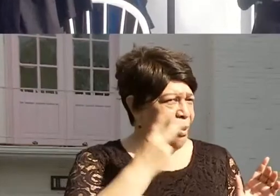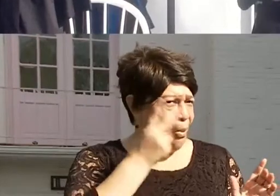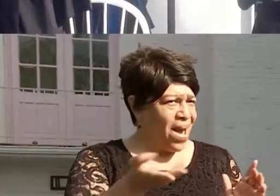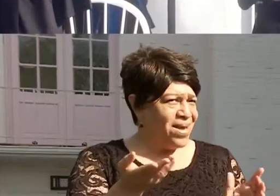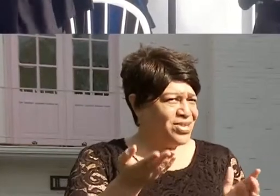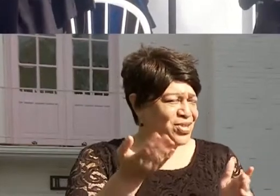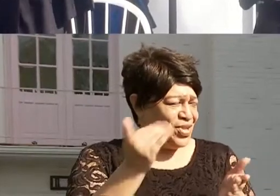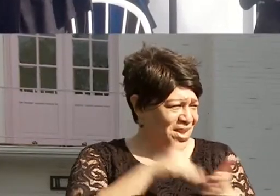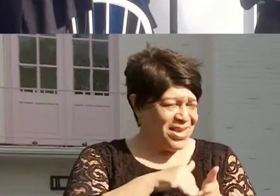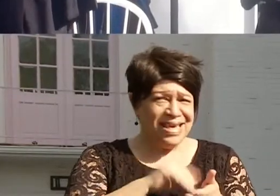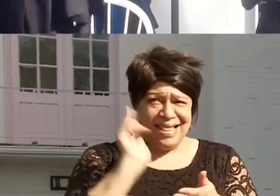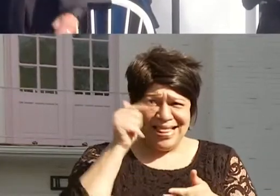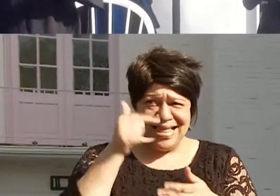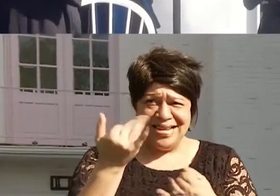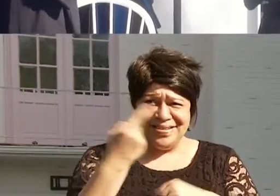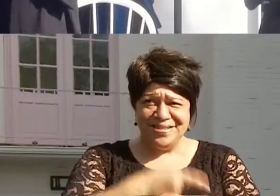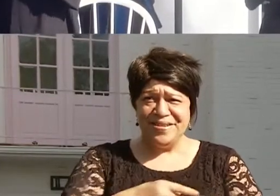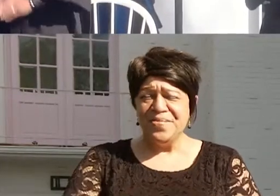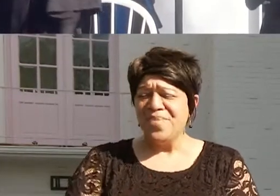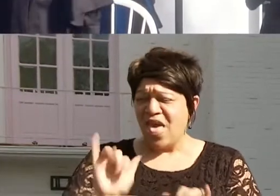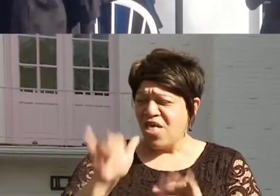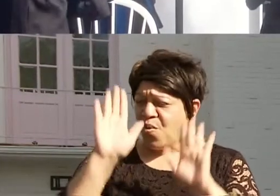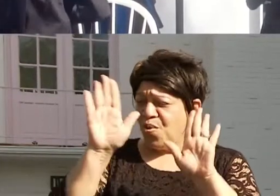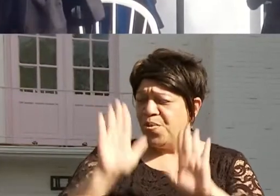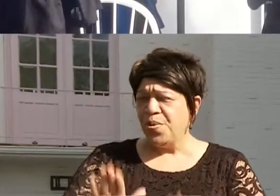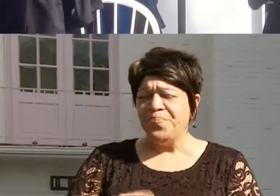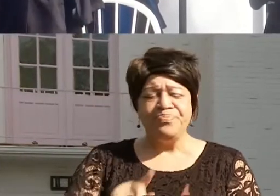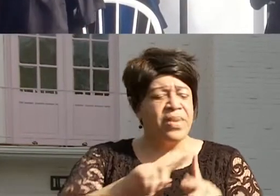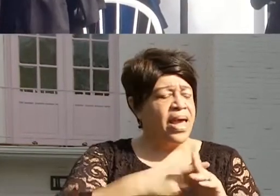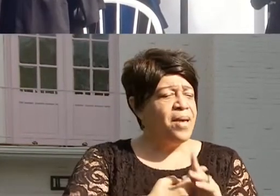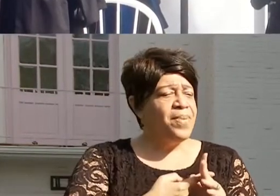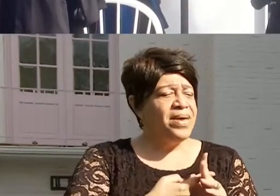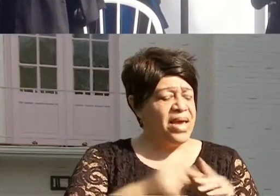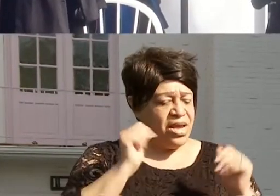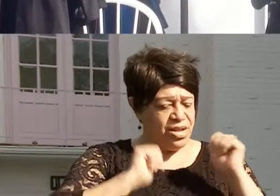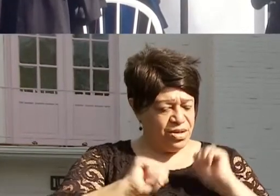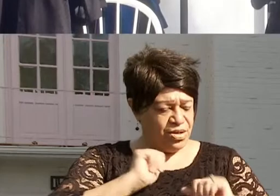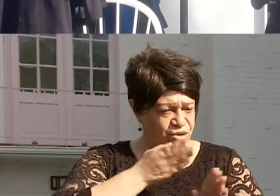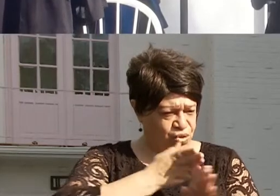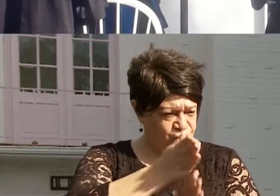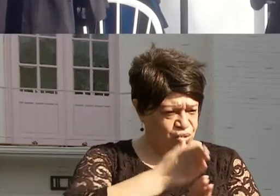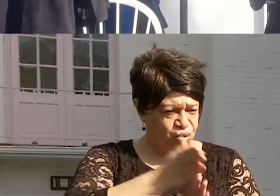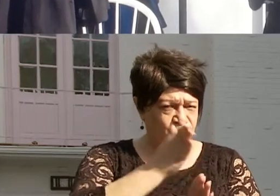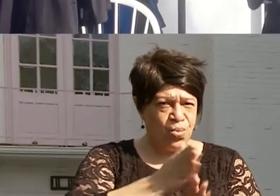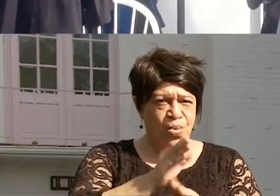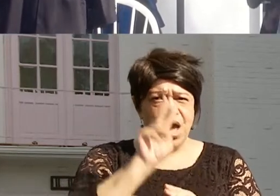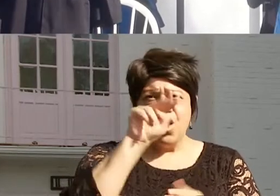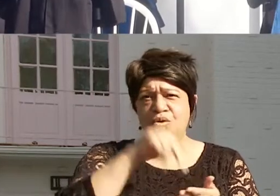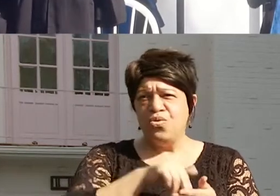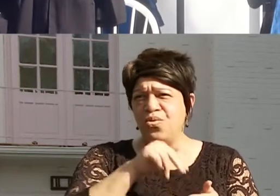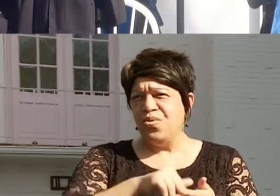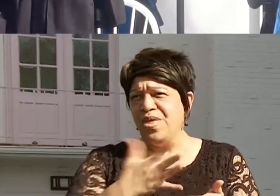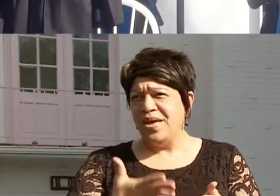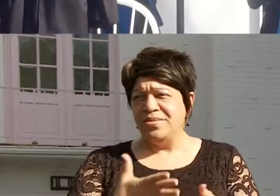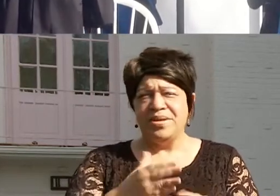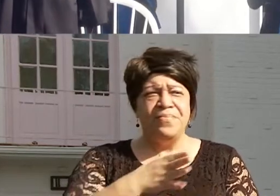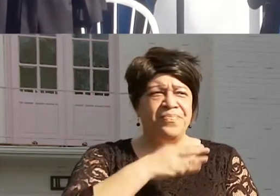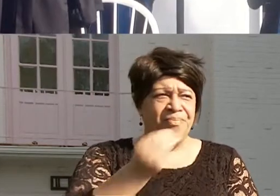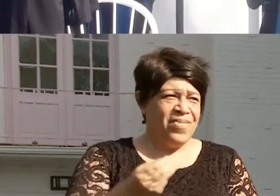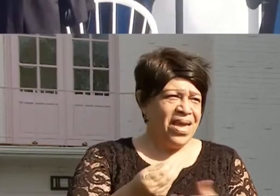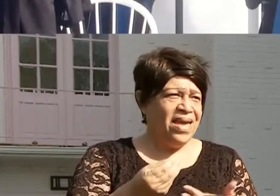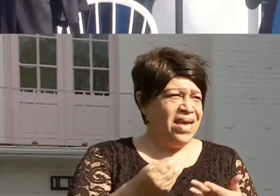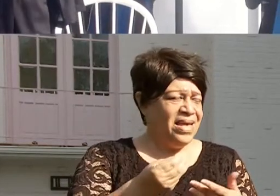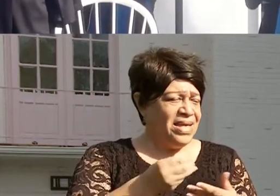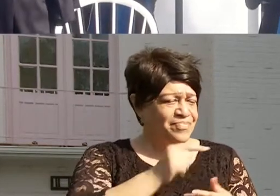wonderful. Michael Ealy began his acting career in the early 2000s with numerous film and television credits to his name. Mr. Ealy